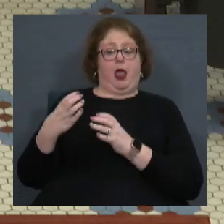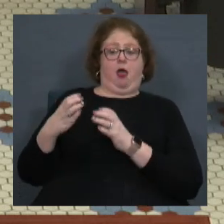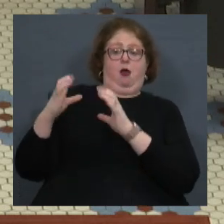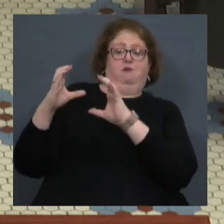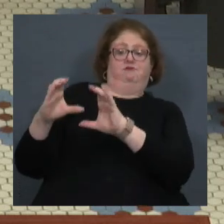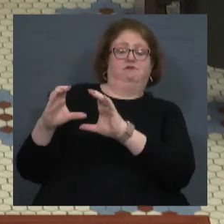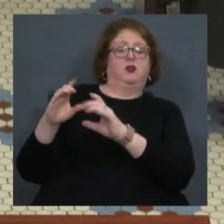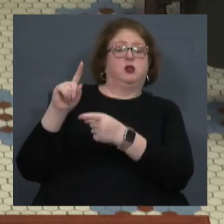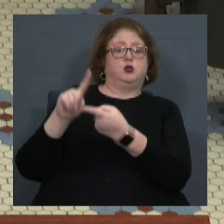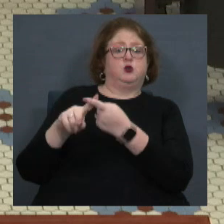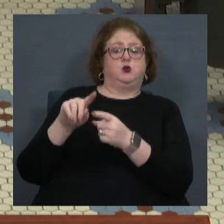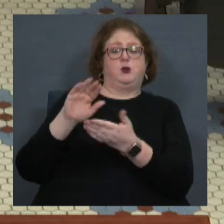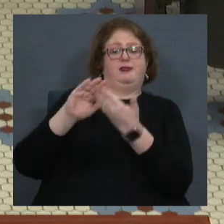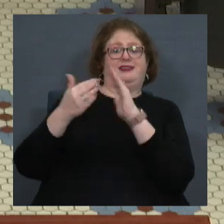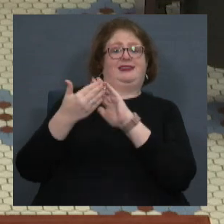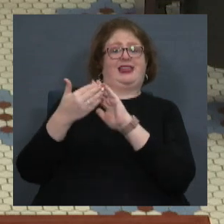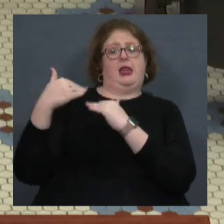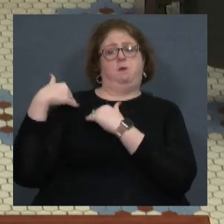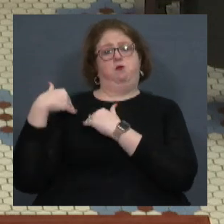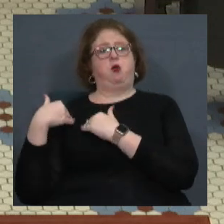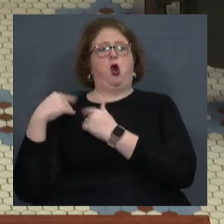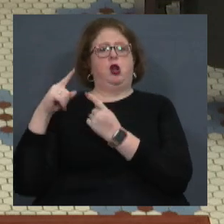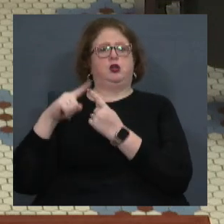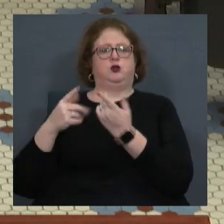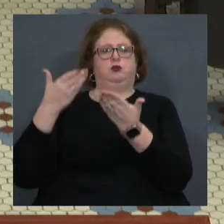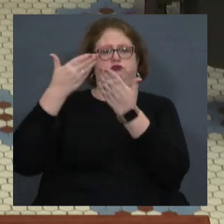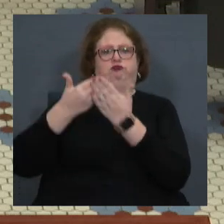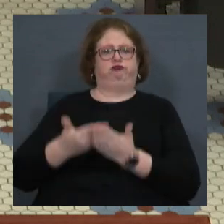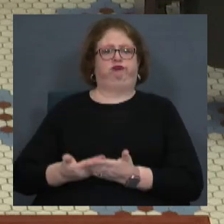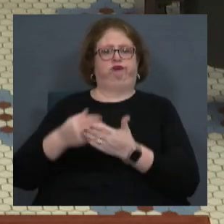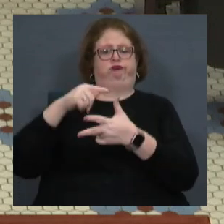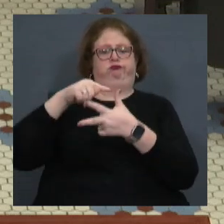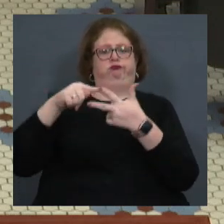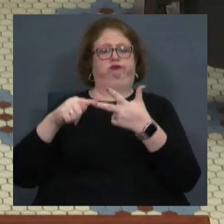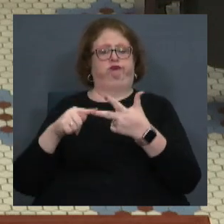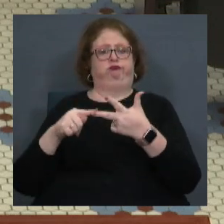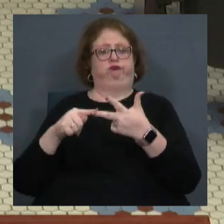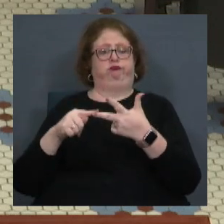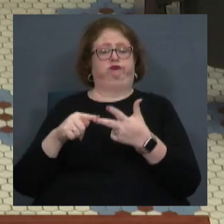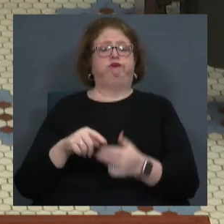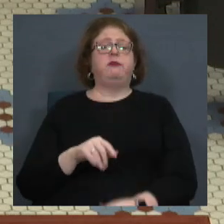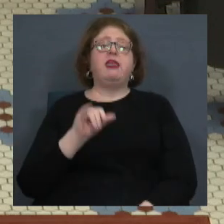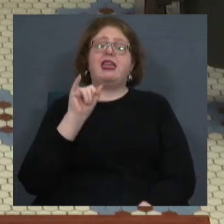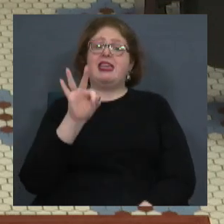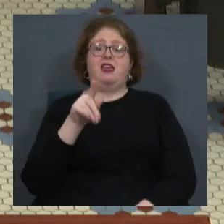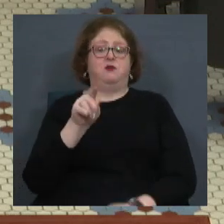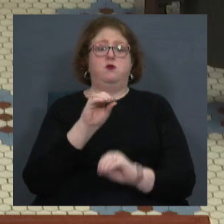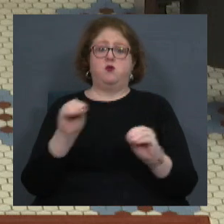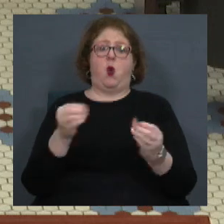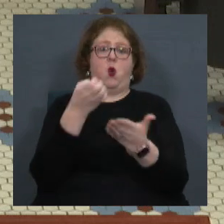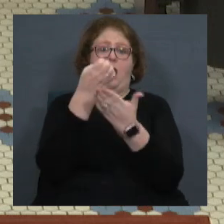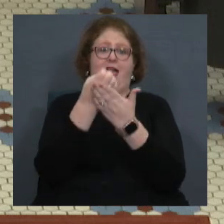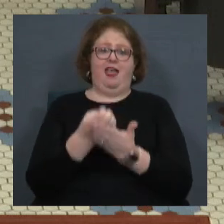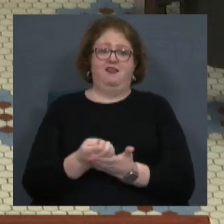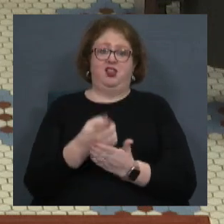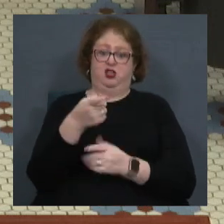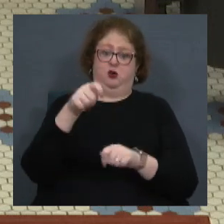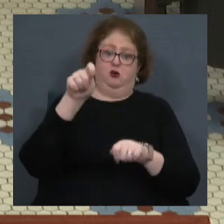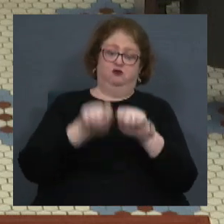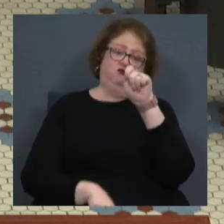factors. Without such evidence, the city's revocation of the SUP would be